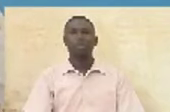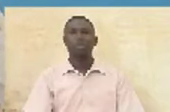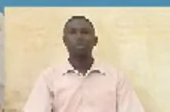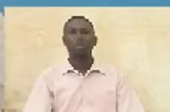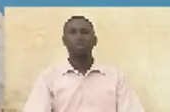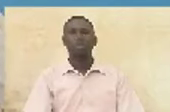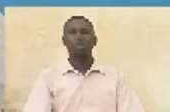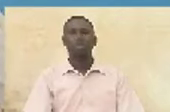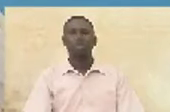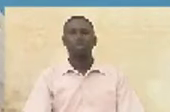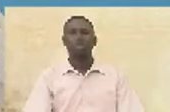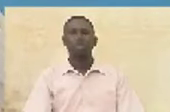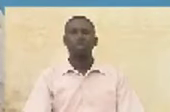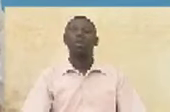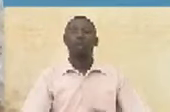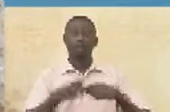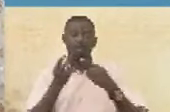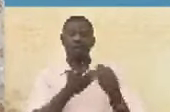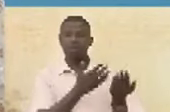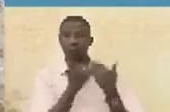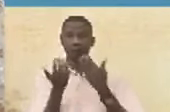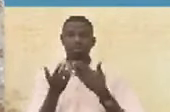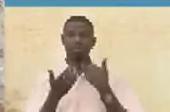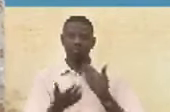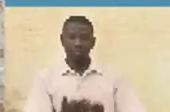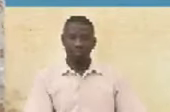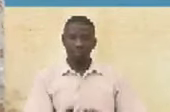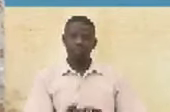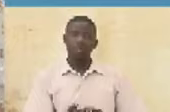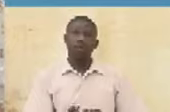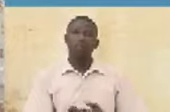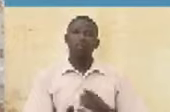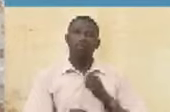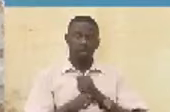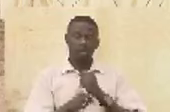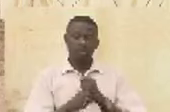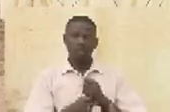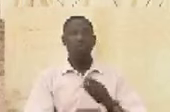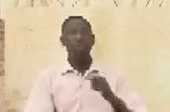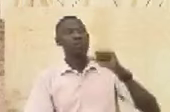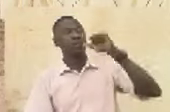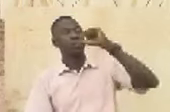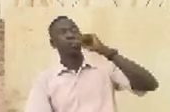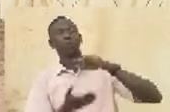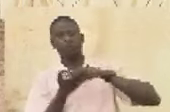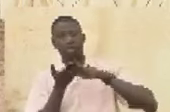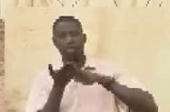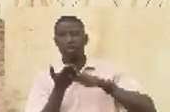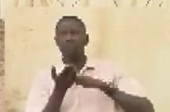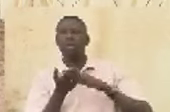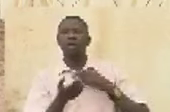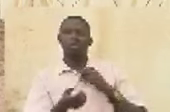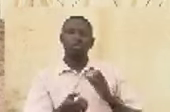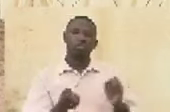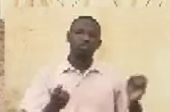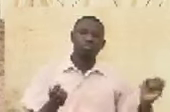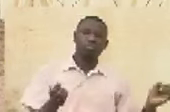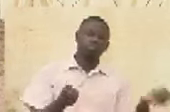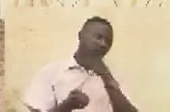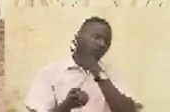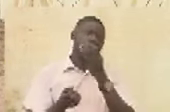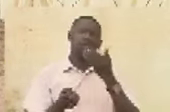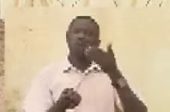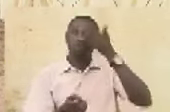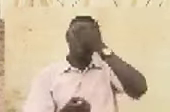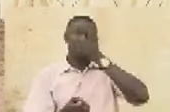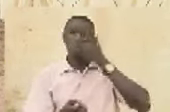fay nya kono. Well, after bathing you up and make you drink the medicine, they will throw some on your face,